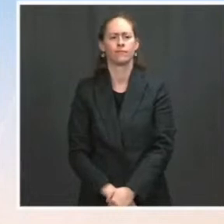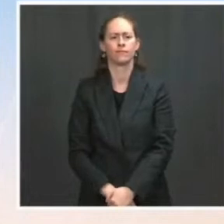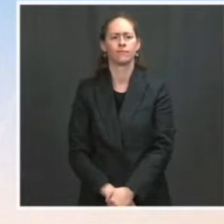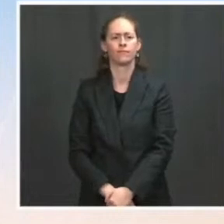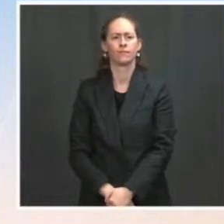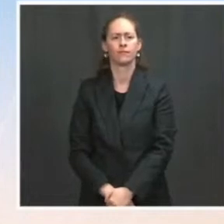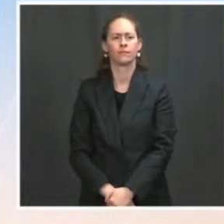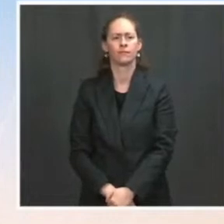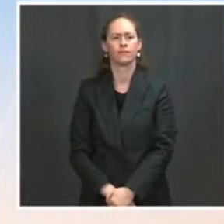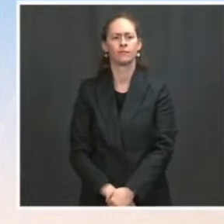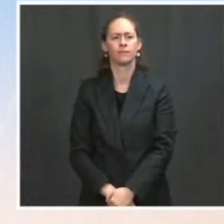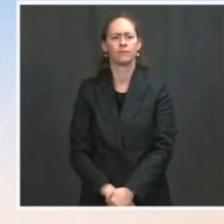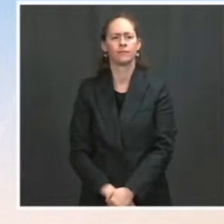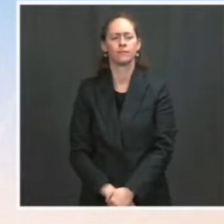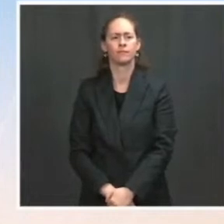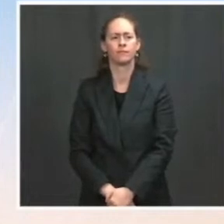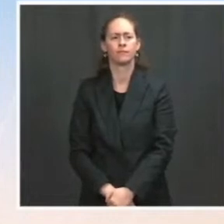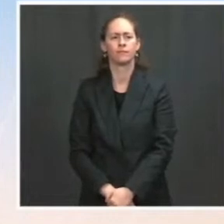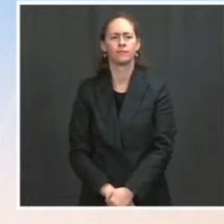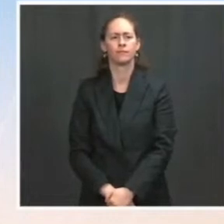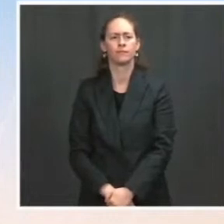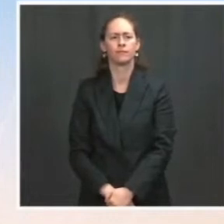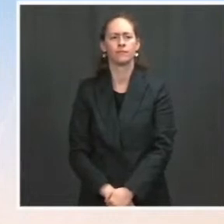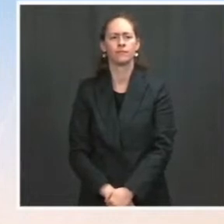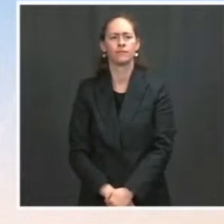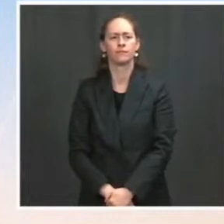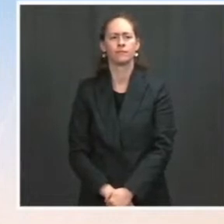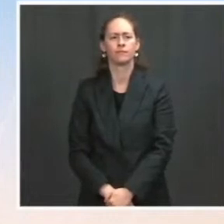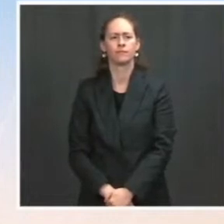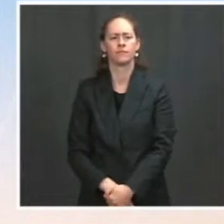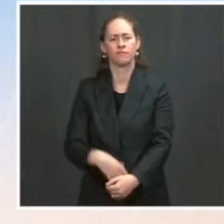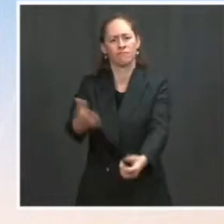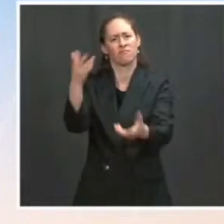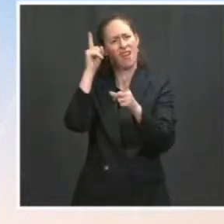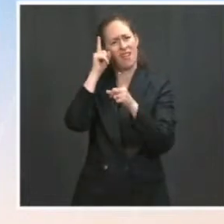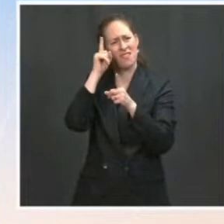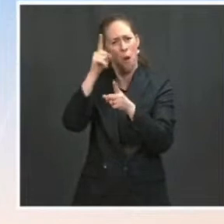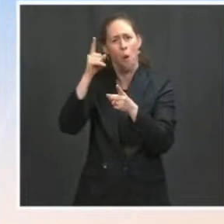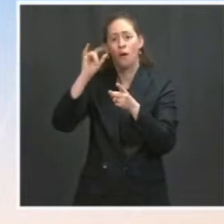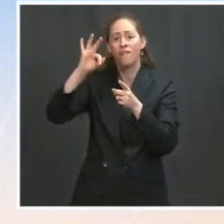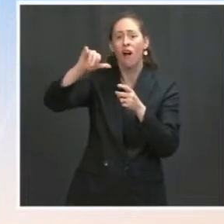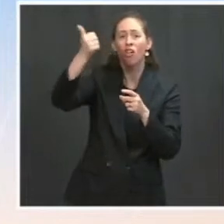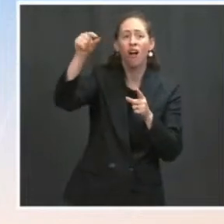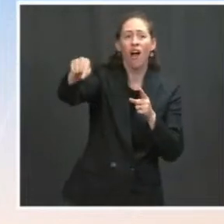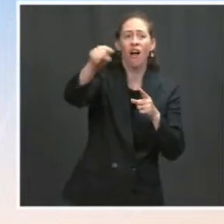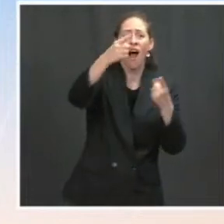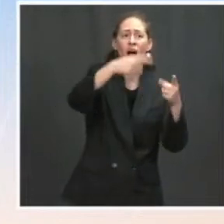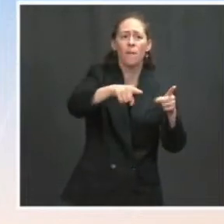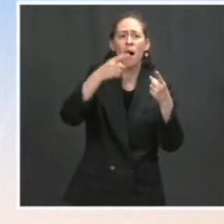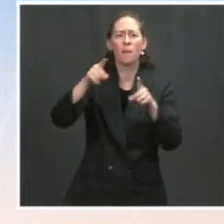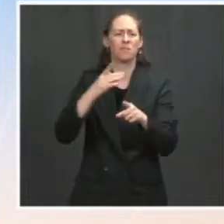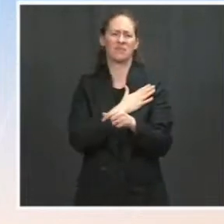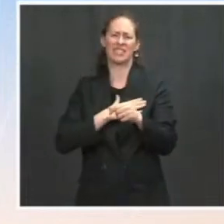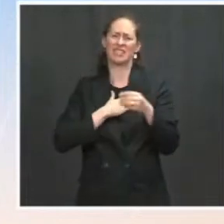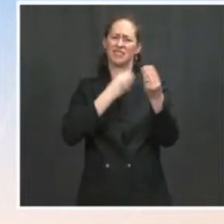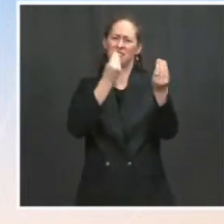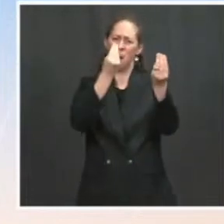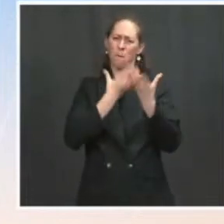of Energy convened calls with the electricity and oil and gas sectors to keep them informed. The Departments of